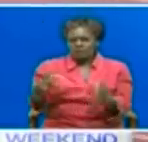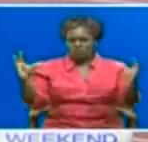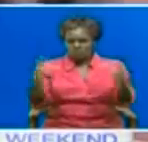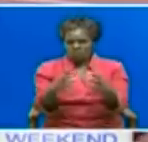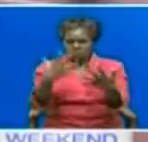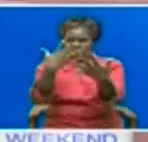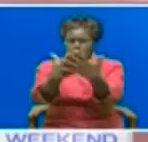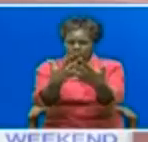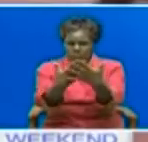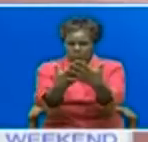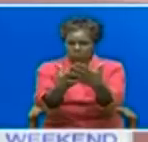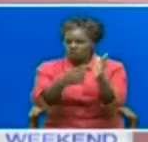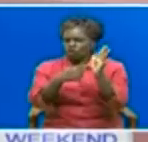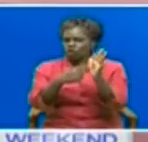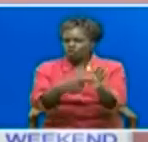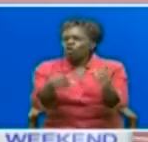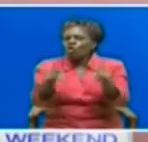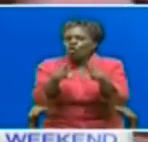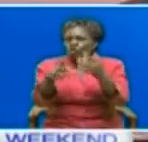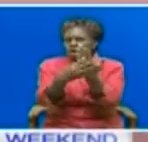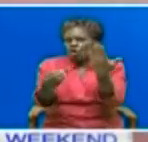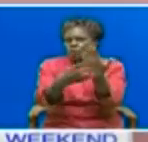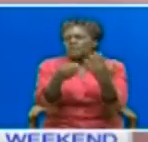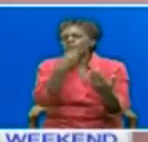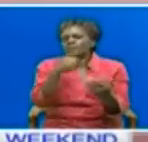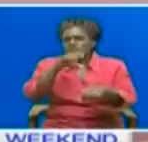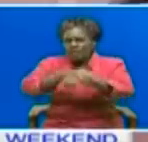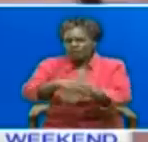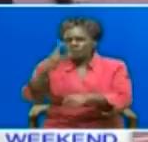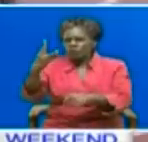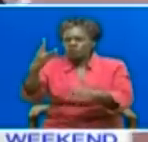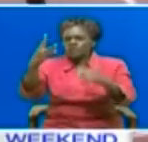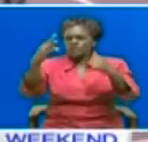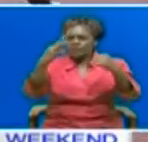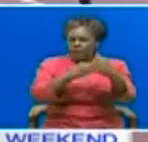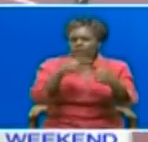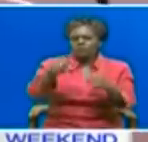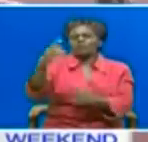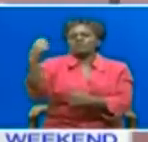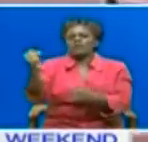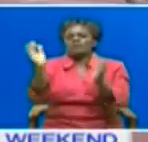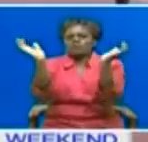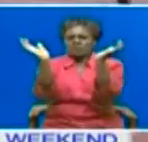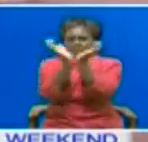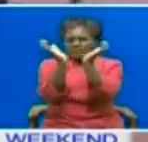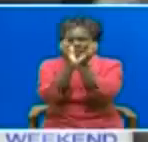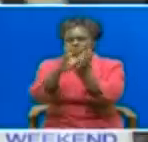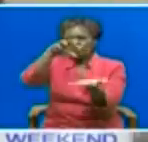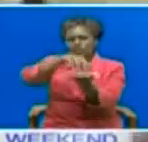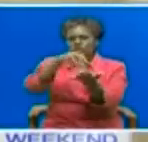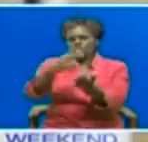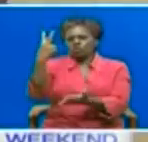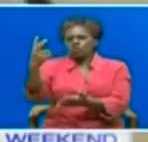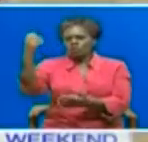from prisons emulated their male counterparts as they clocked 48.5 seconds and Kasarani finished second